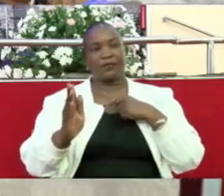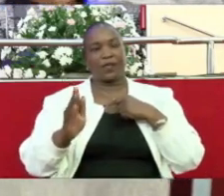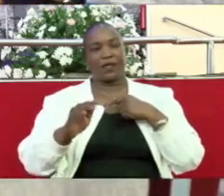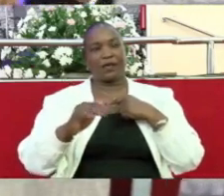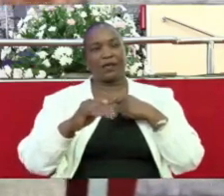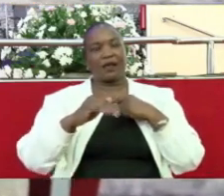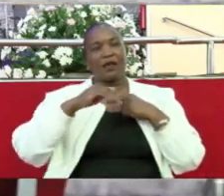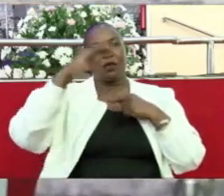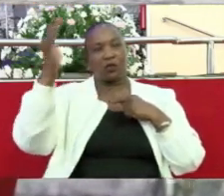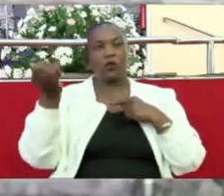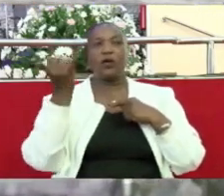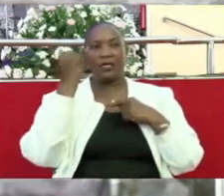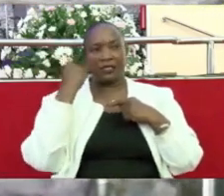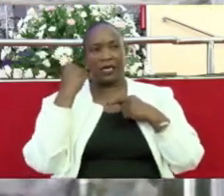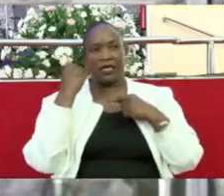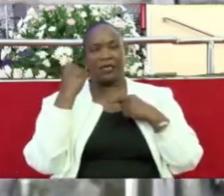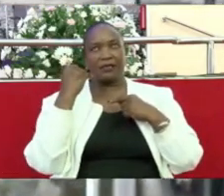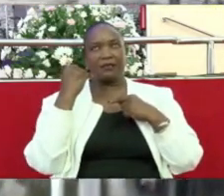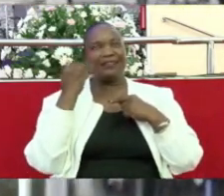Before them was a Red Sea.